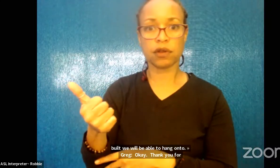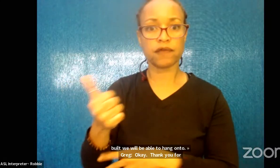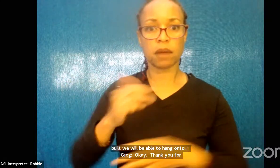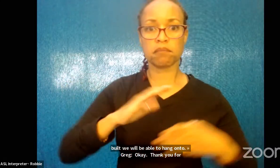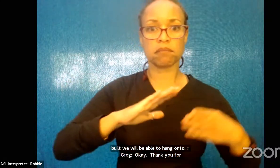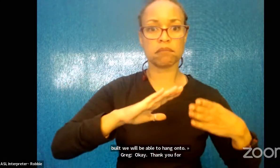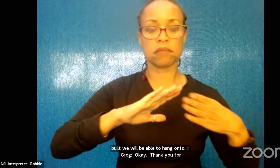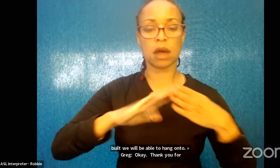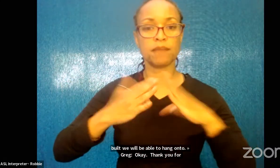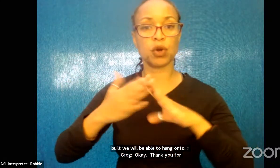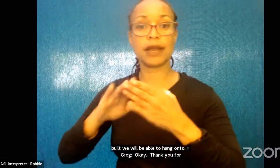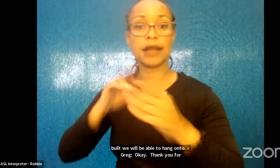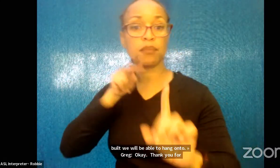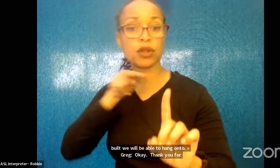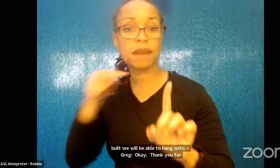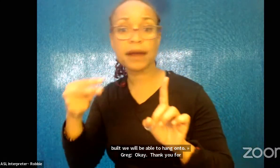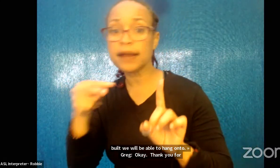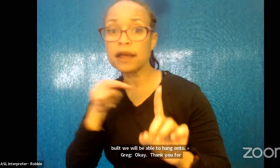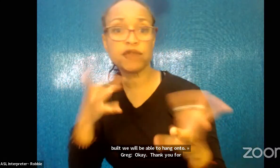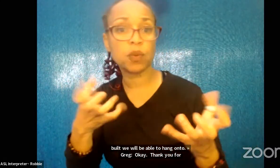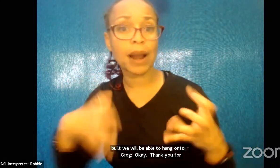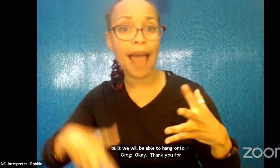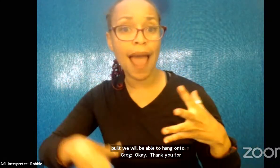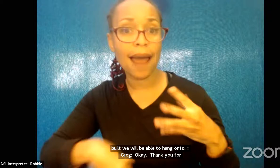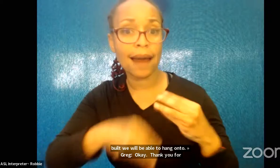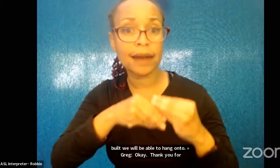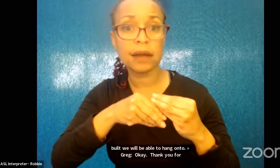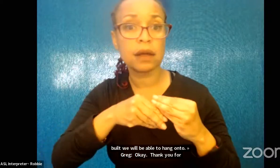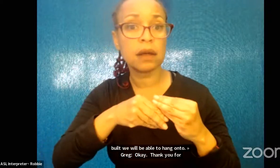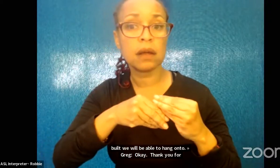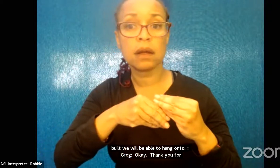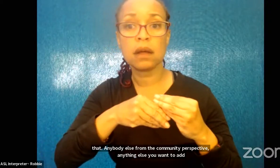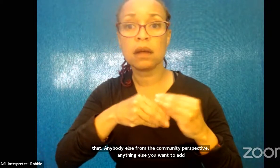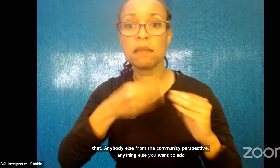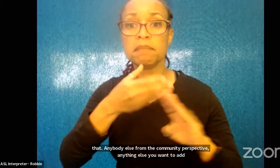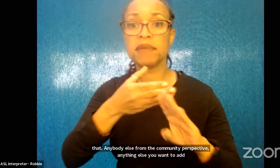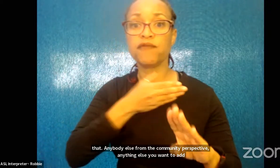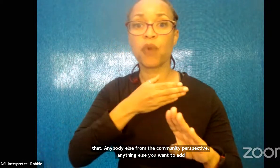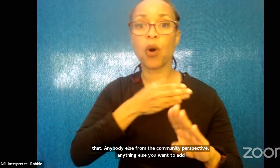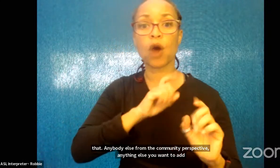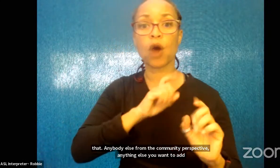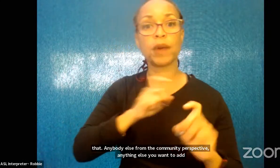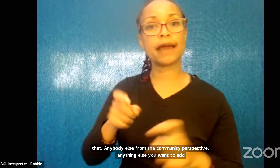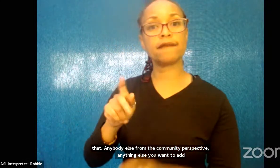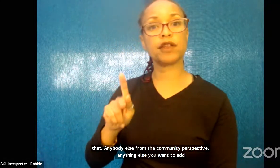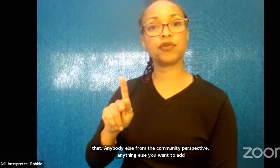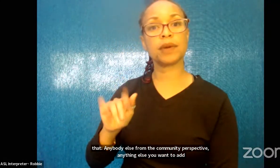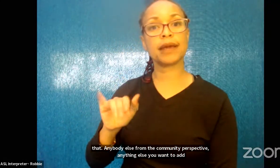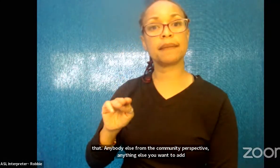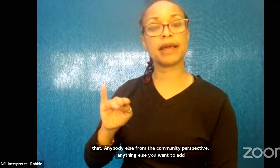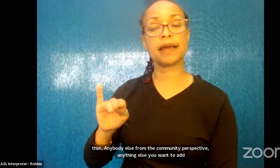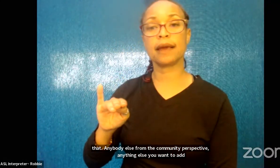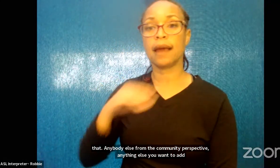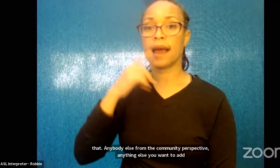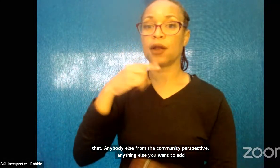perspective, anything else you want to add to this before we turn this over to Kimmy and our public health team?